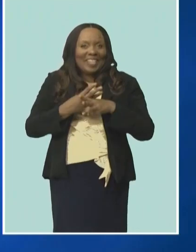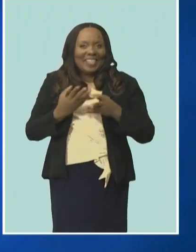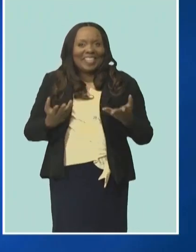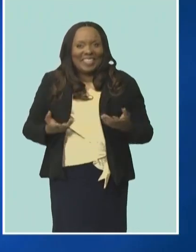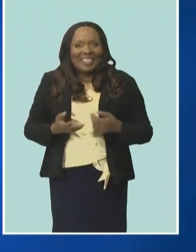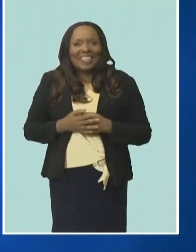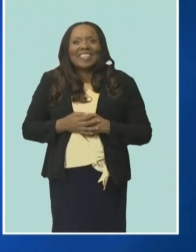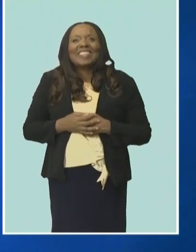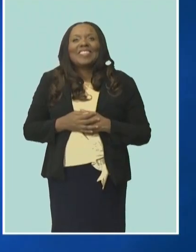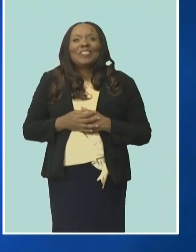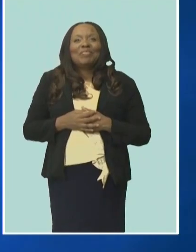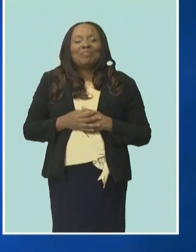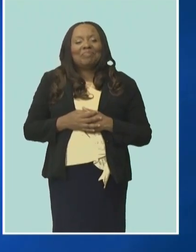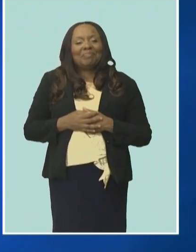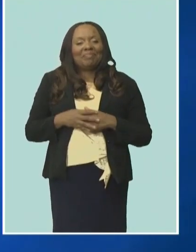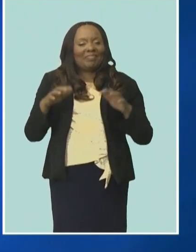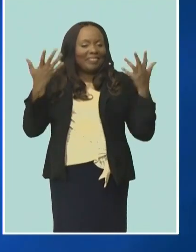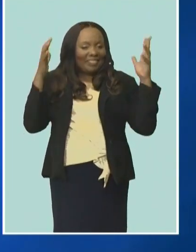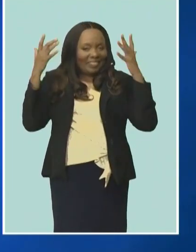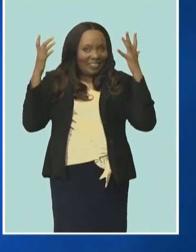continue,